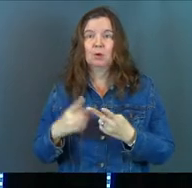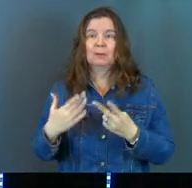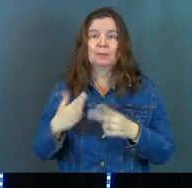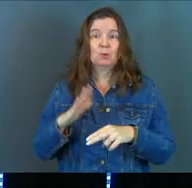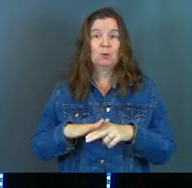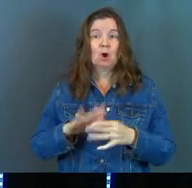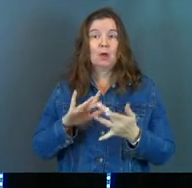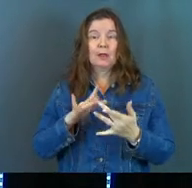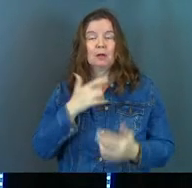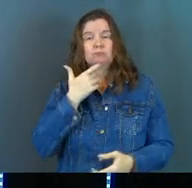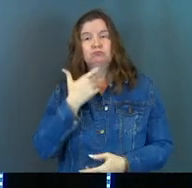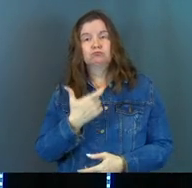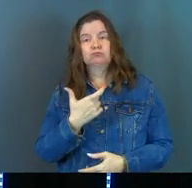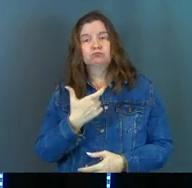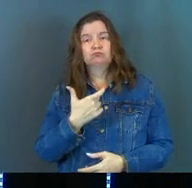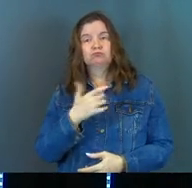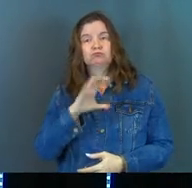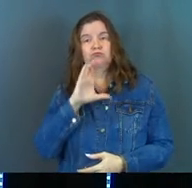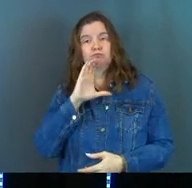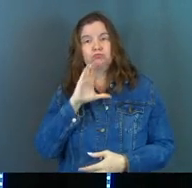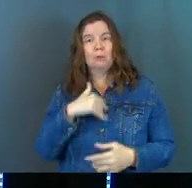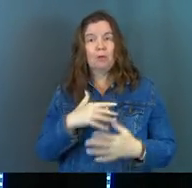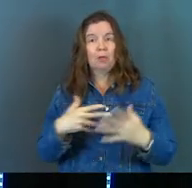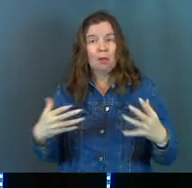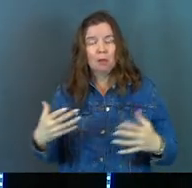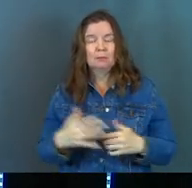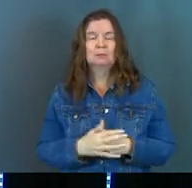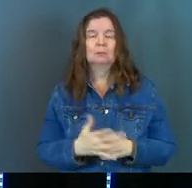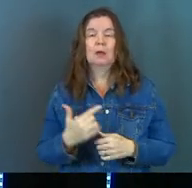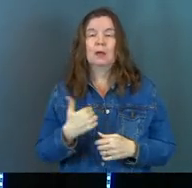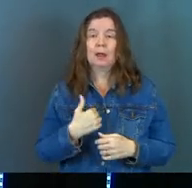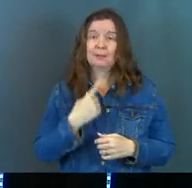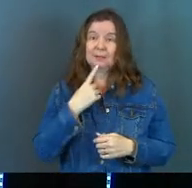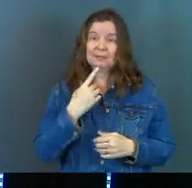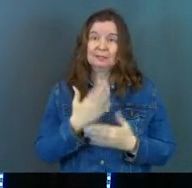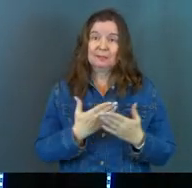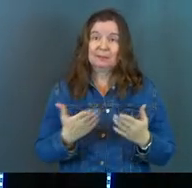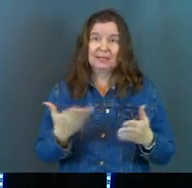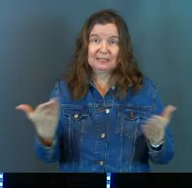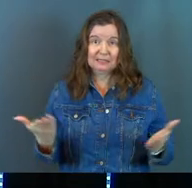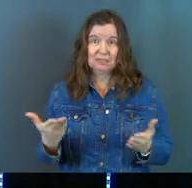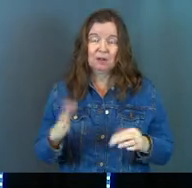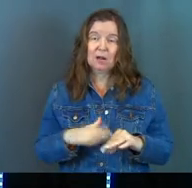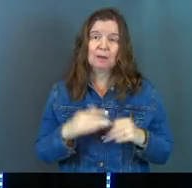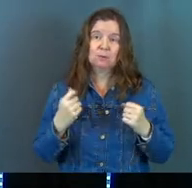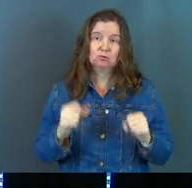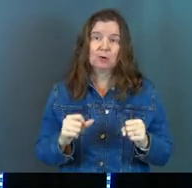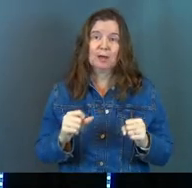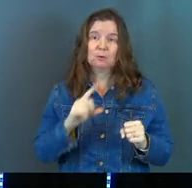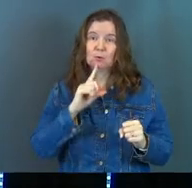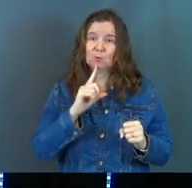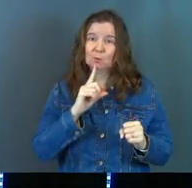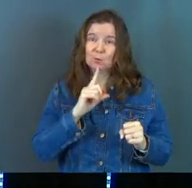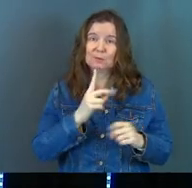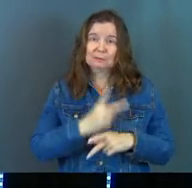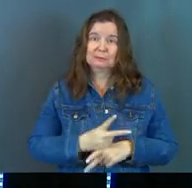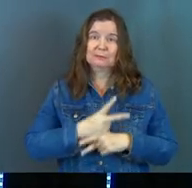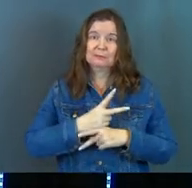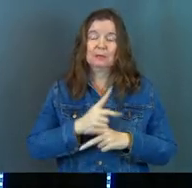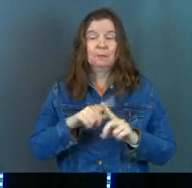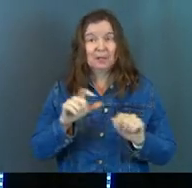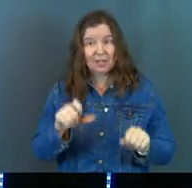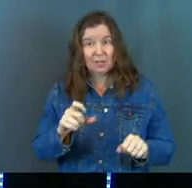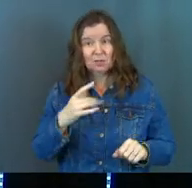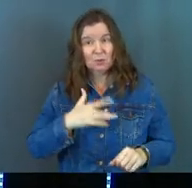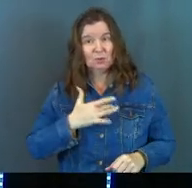been online a whole lot, and I'm going to say some things here, and I'm going to try and be super, super careful, but